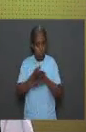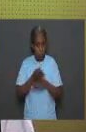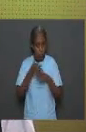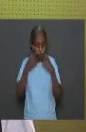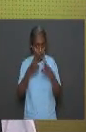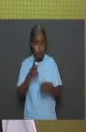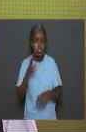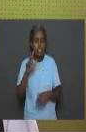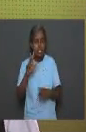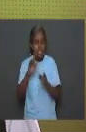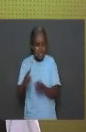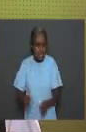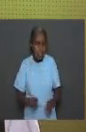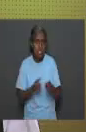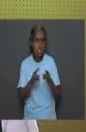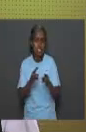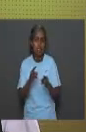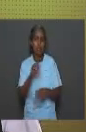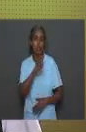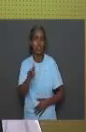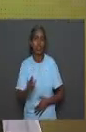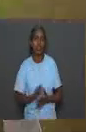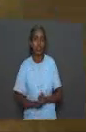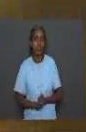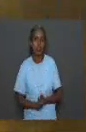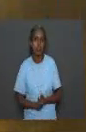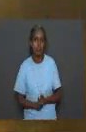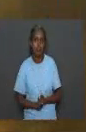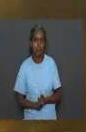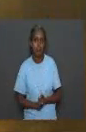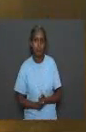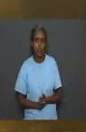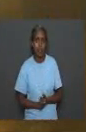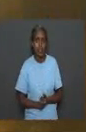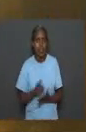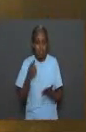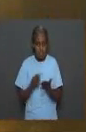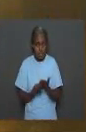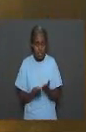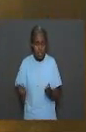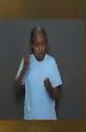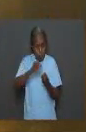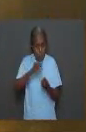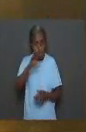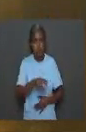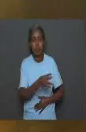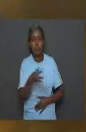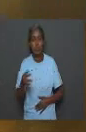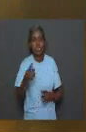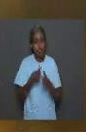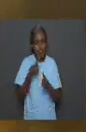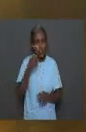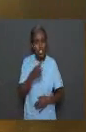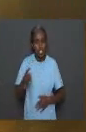with 3 systems of equations. Give the augmented matrix for